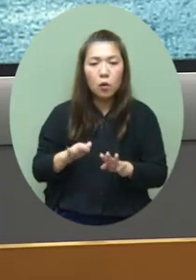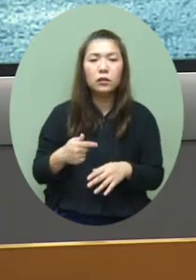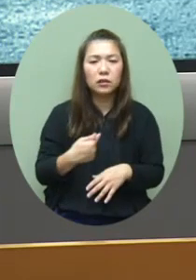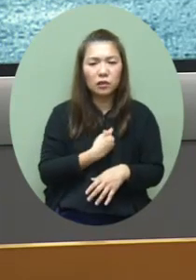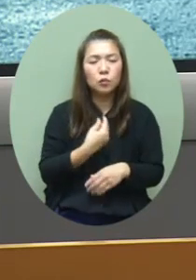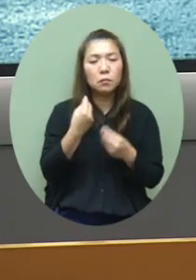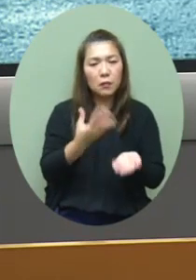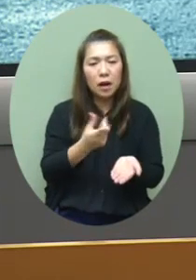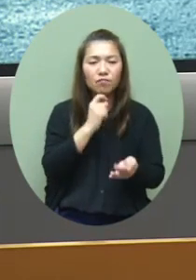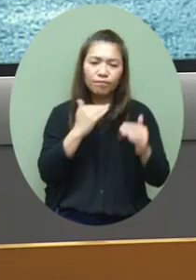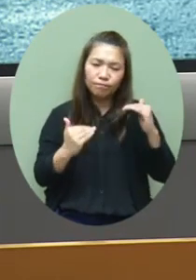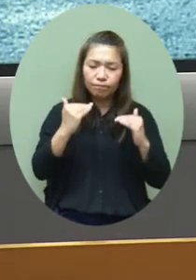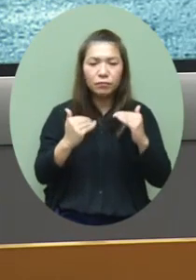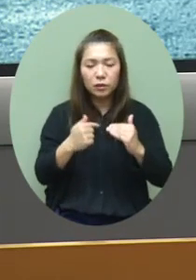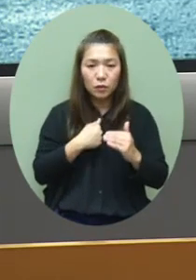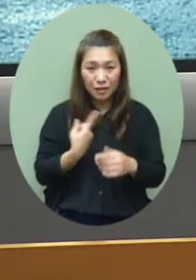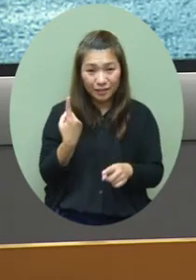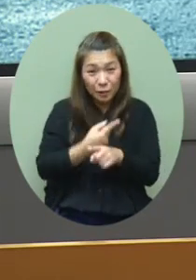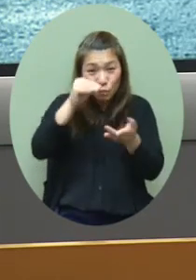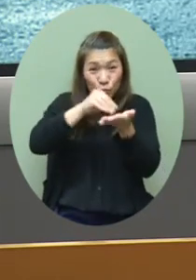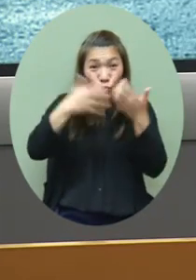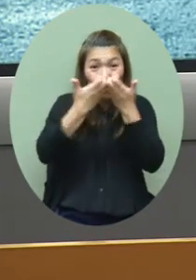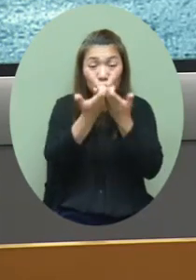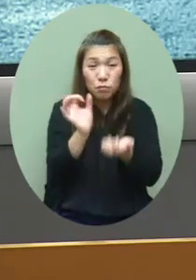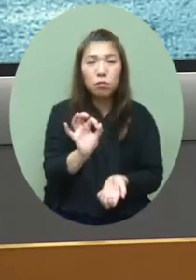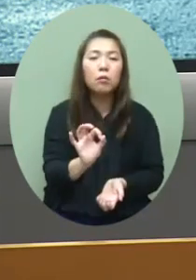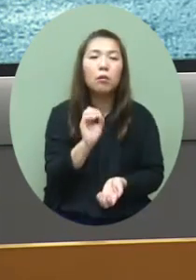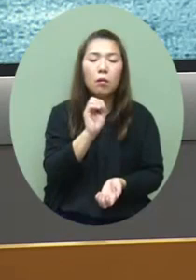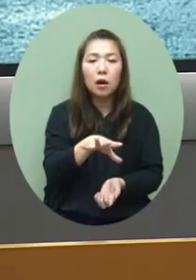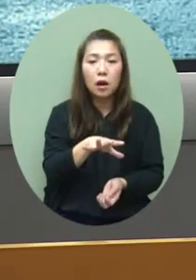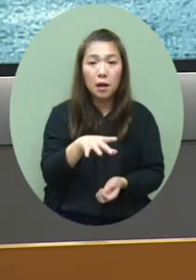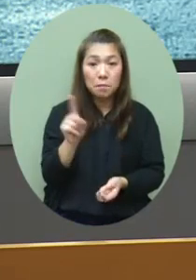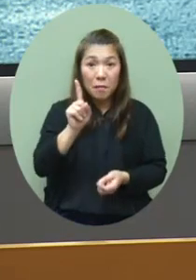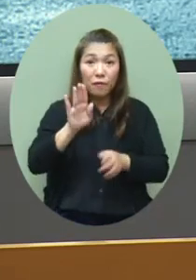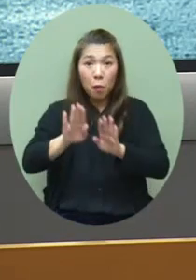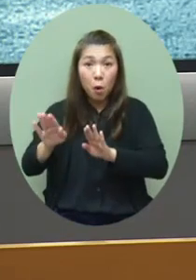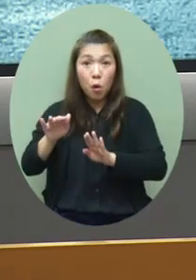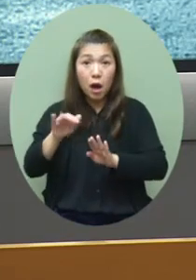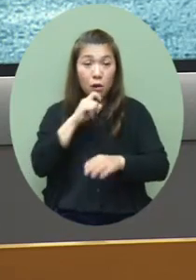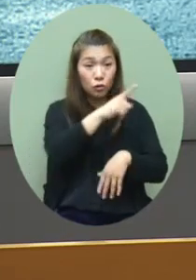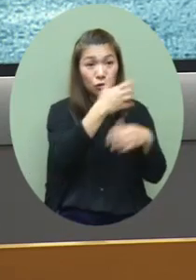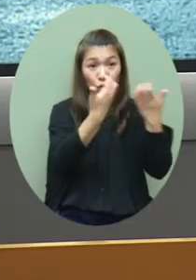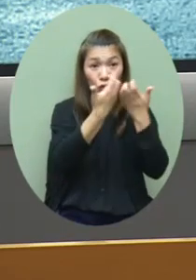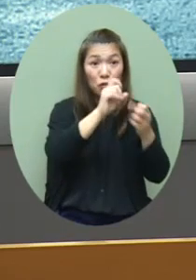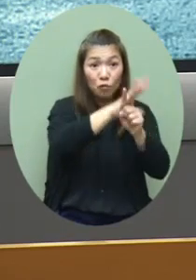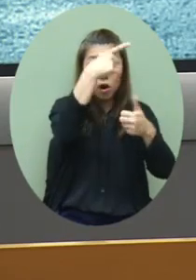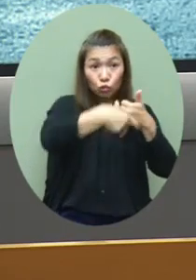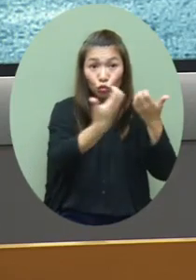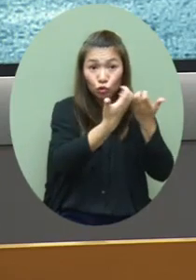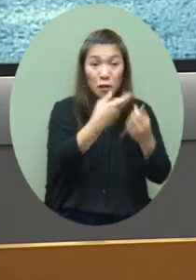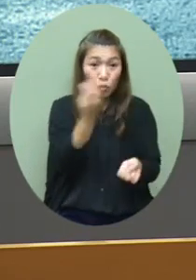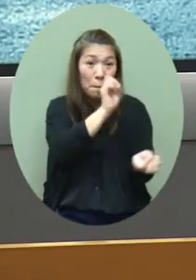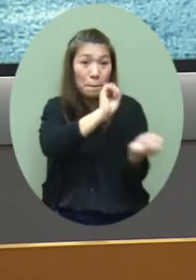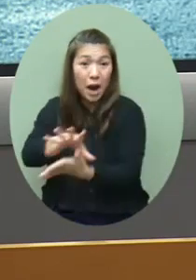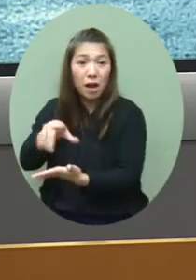don't have a fixed number to to to say what service to be suspended but we will make a collective decision to